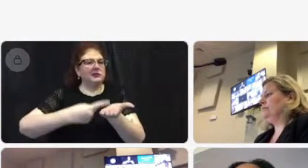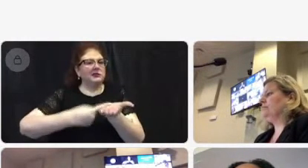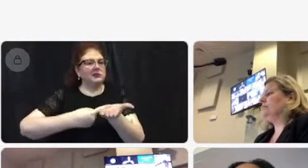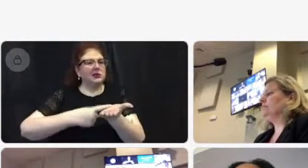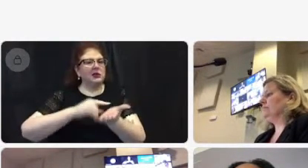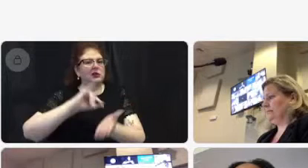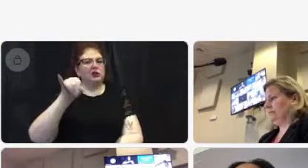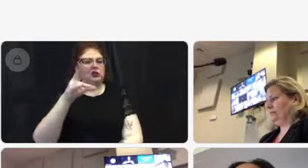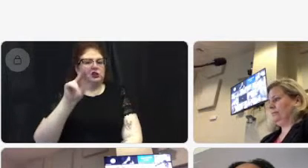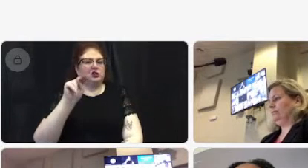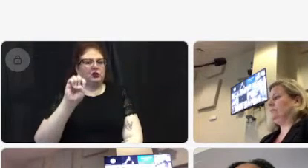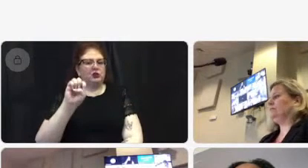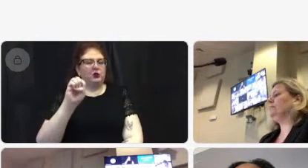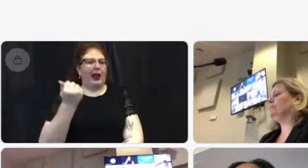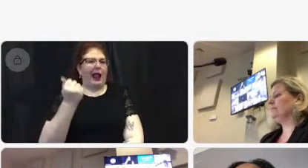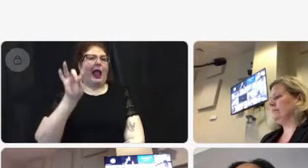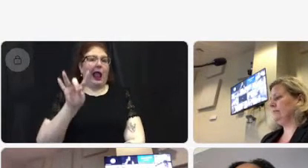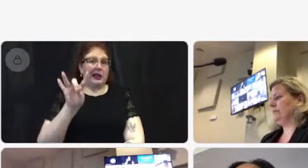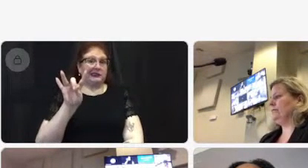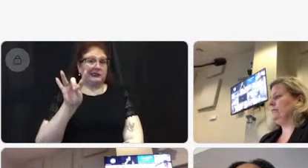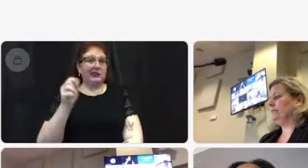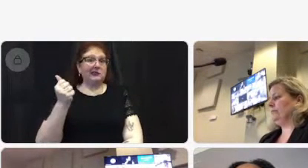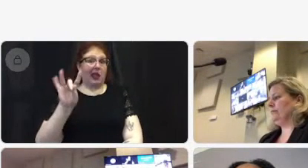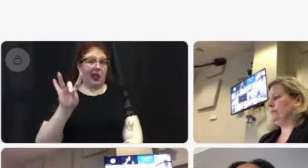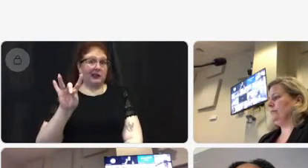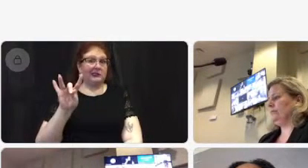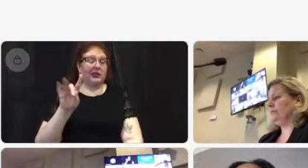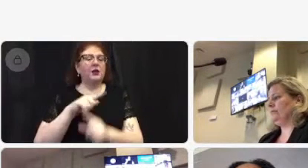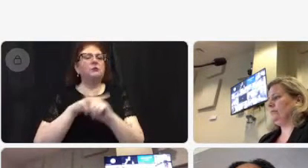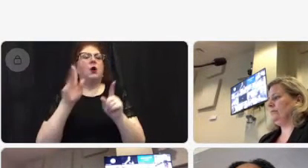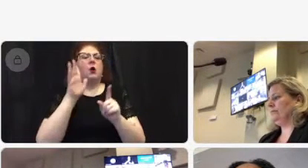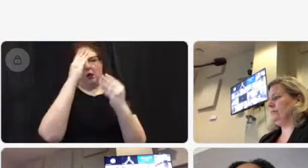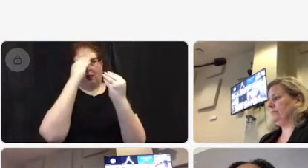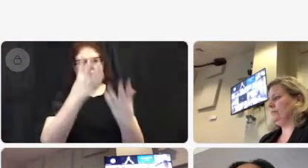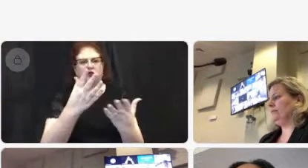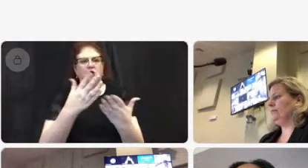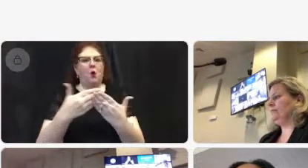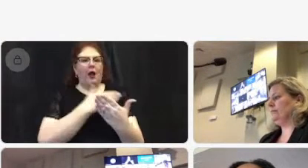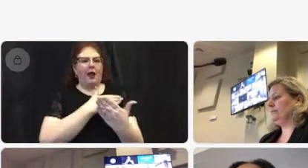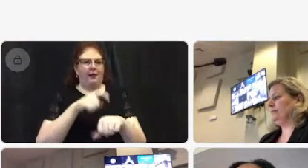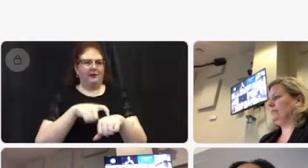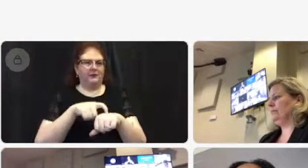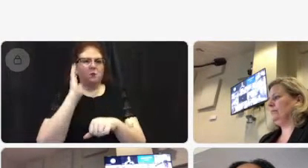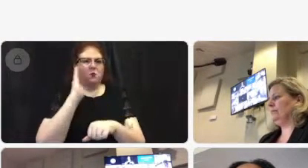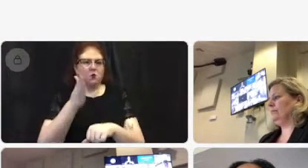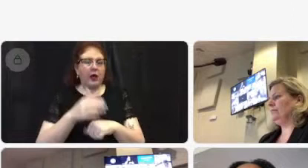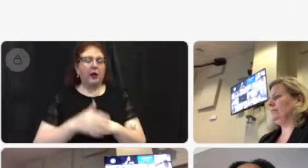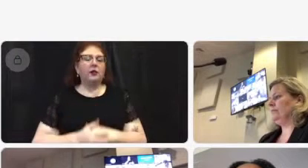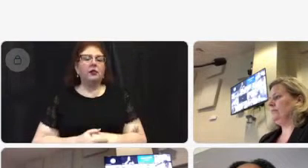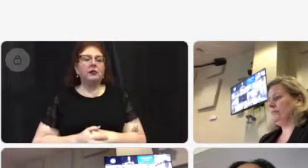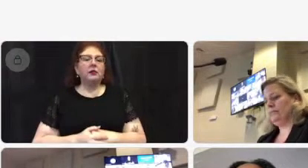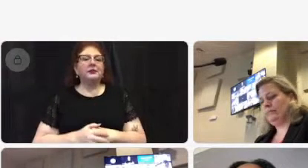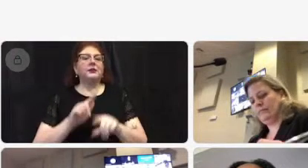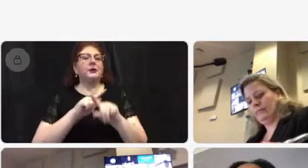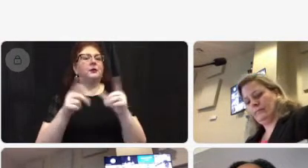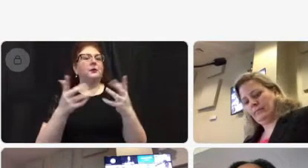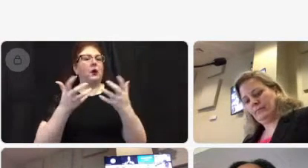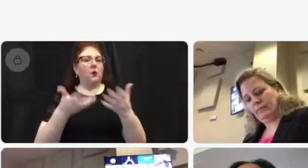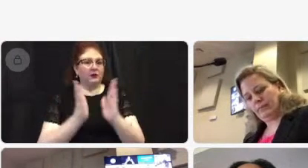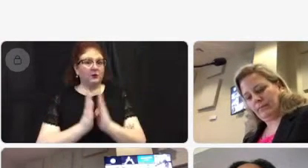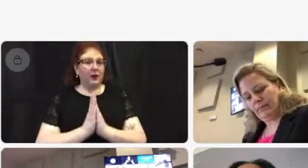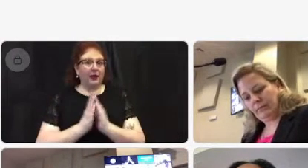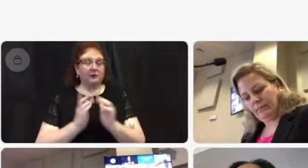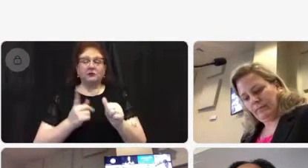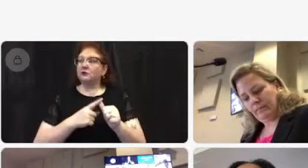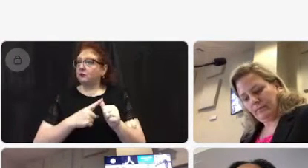June 18th, but you'll get the information ahead of time. But what I do want to ask here